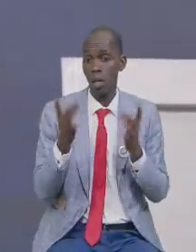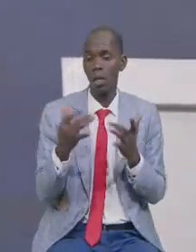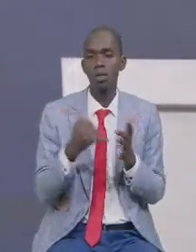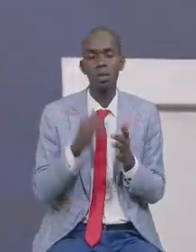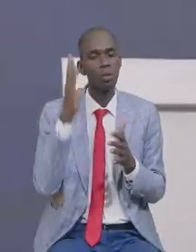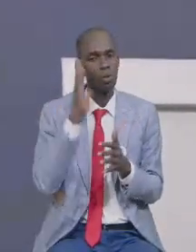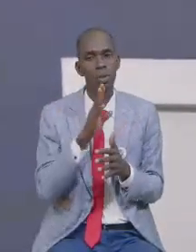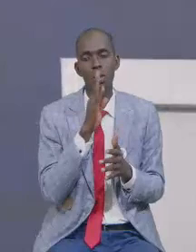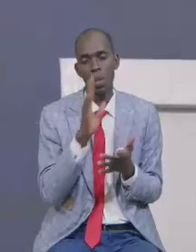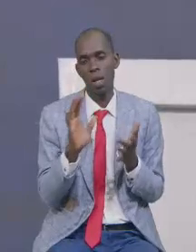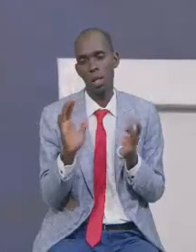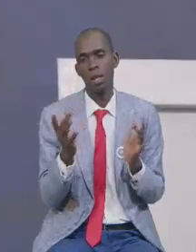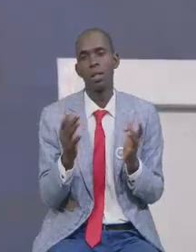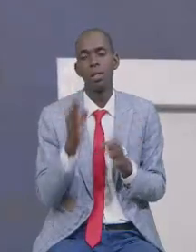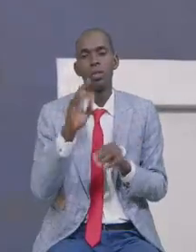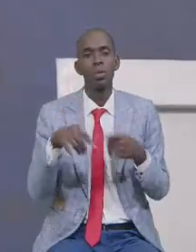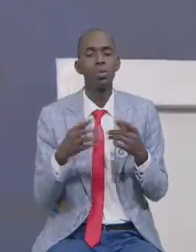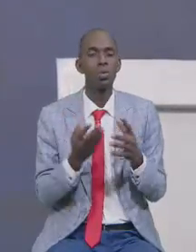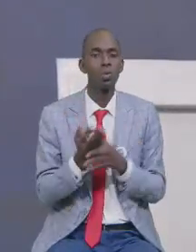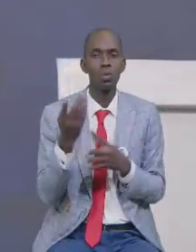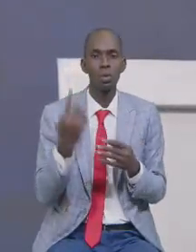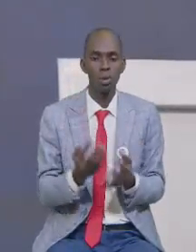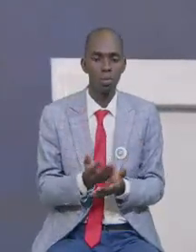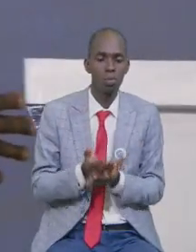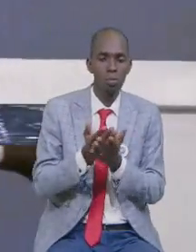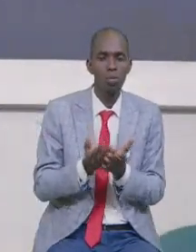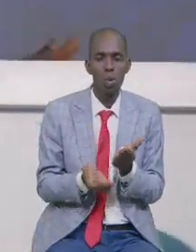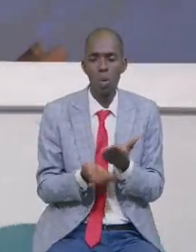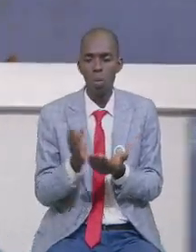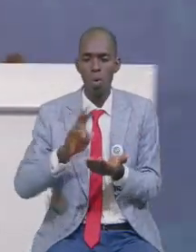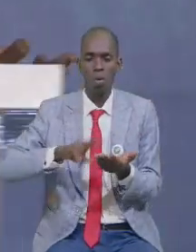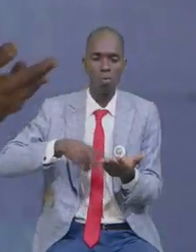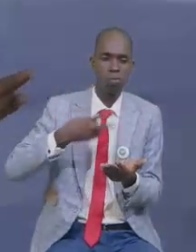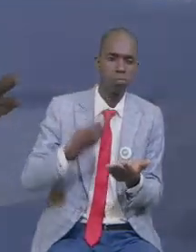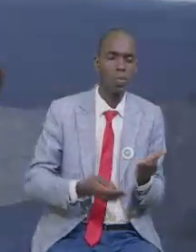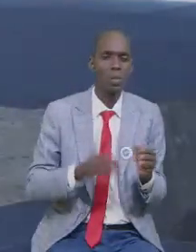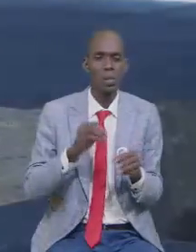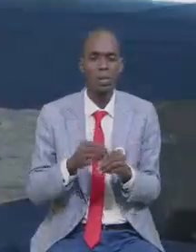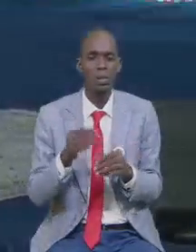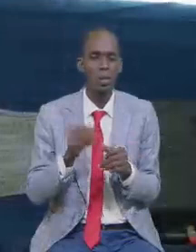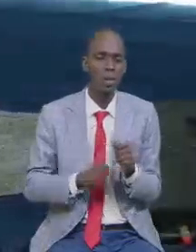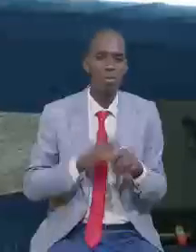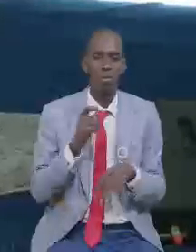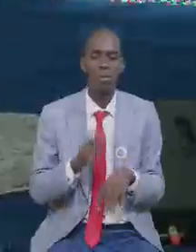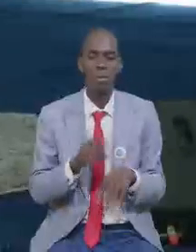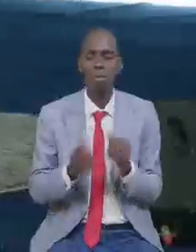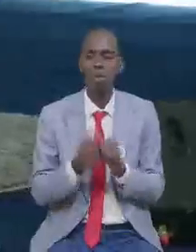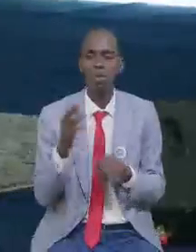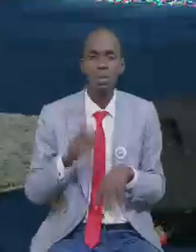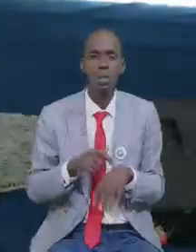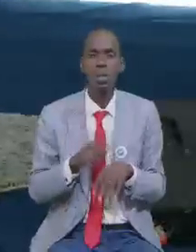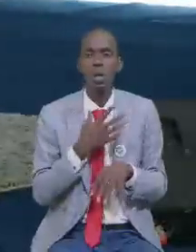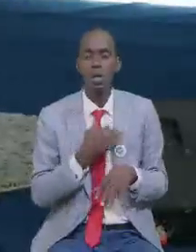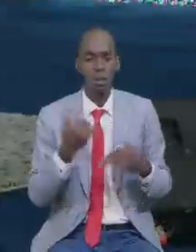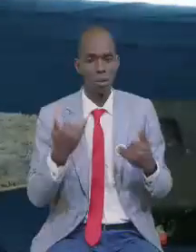through the shipwreck a number of times, and when you are now in the storm, and the people